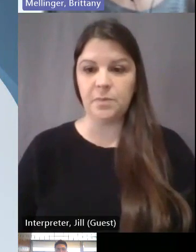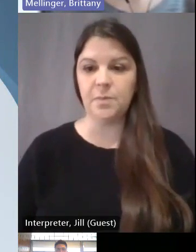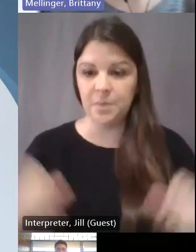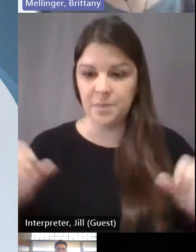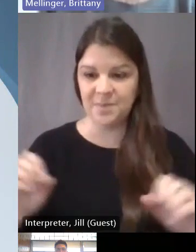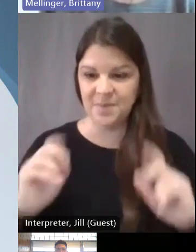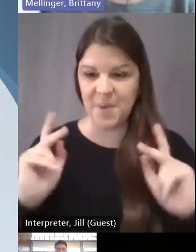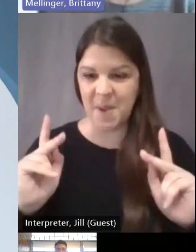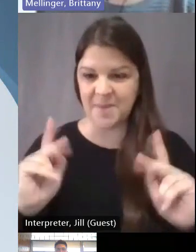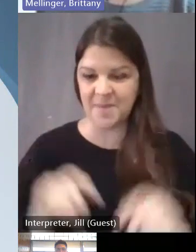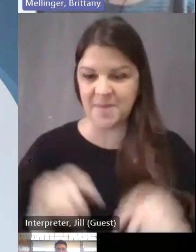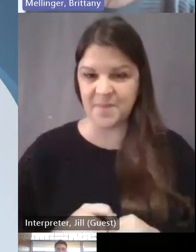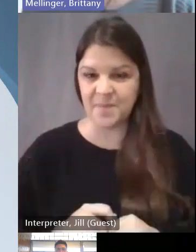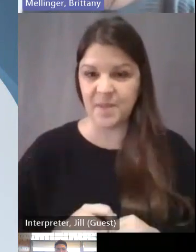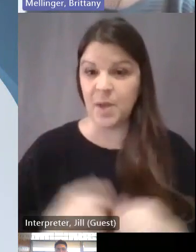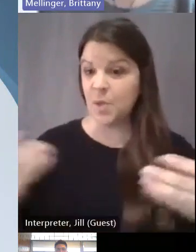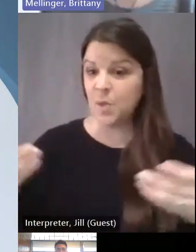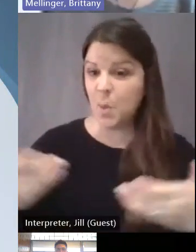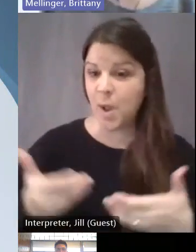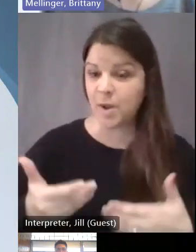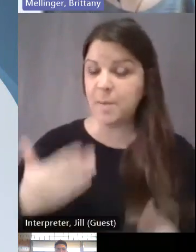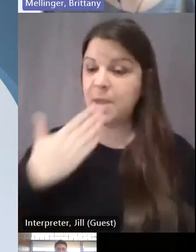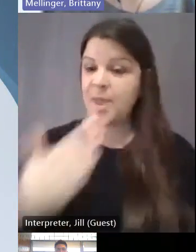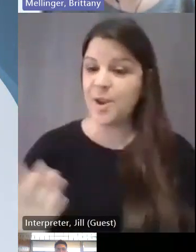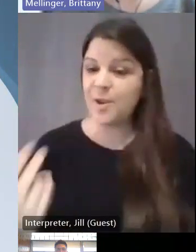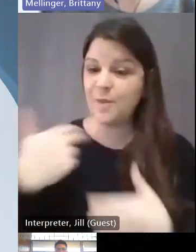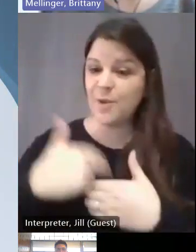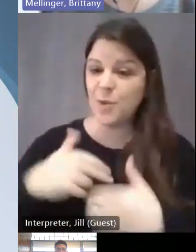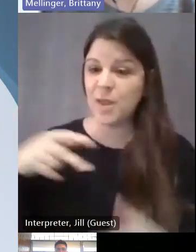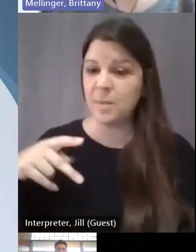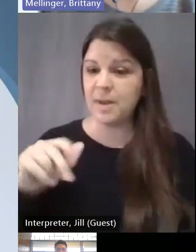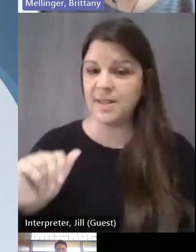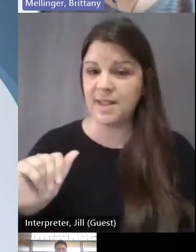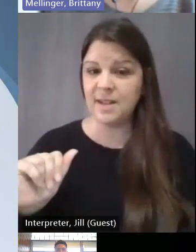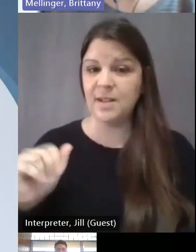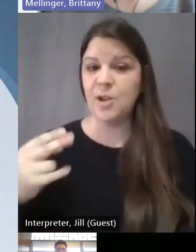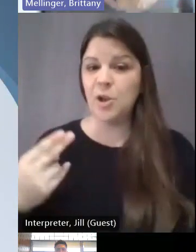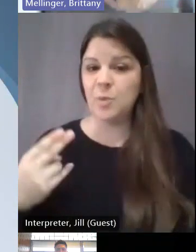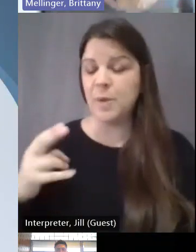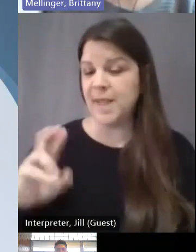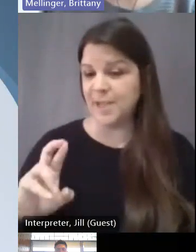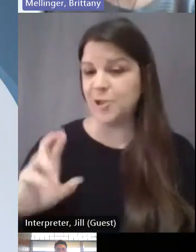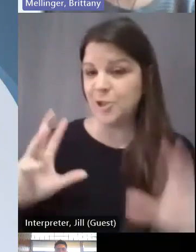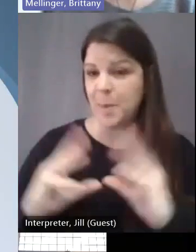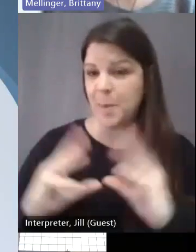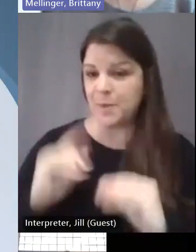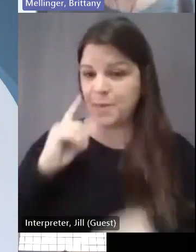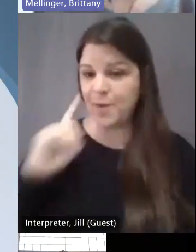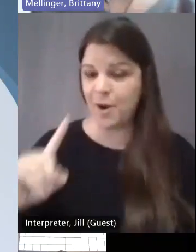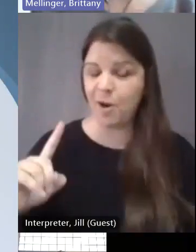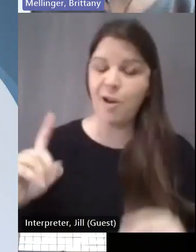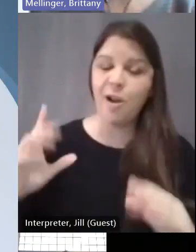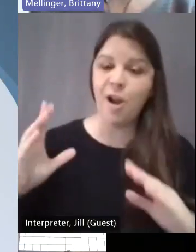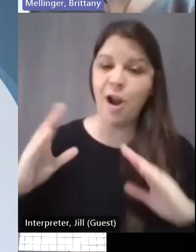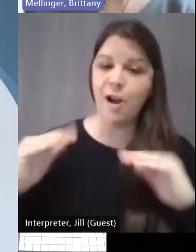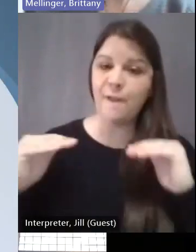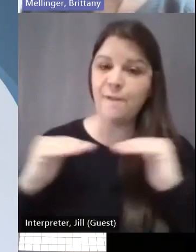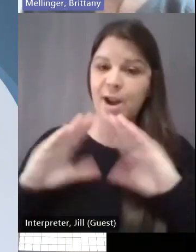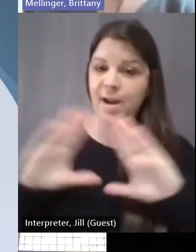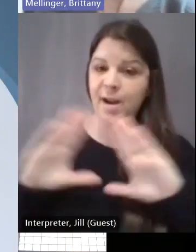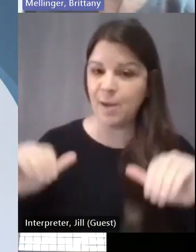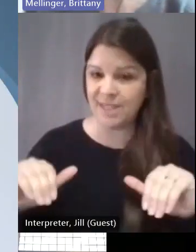All right, so welcome and thank you for joining the Pennsylvania Human Relations Commission for our Fair Housing and Power Hour session